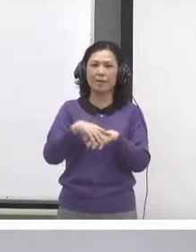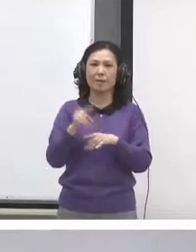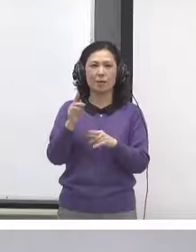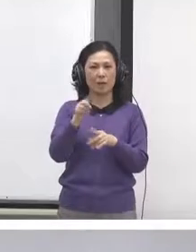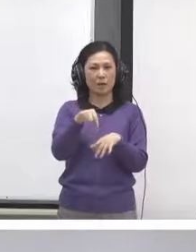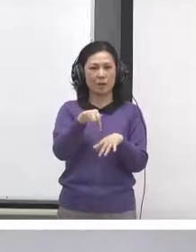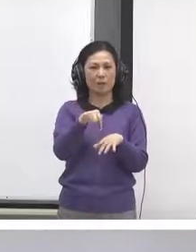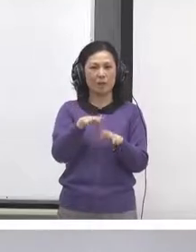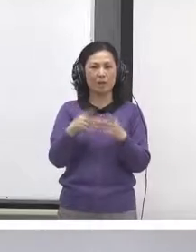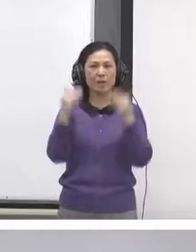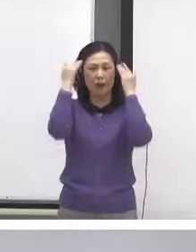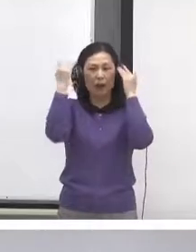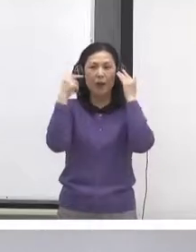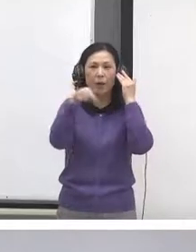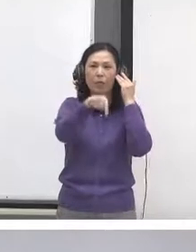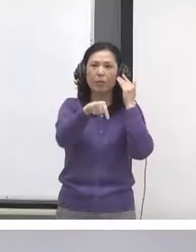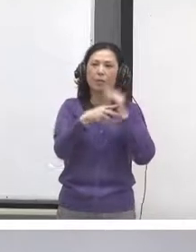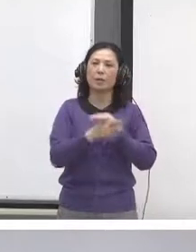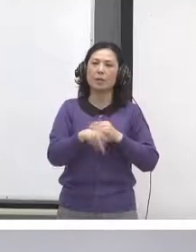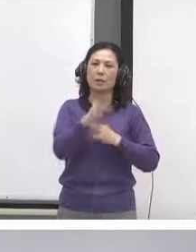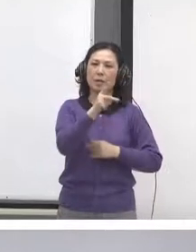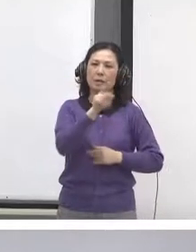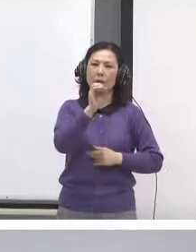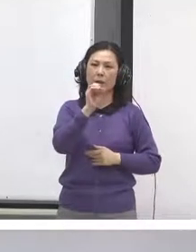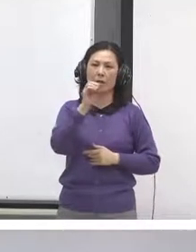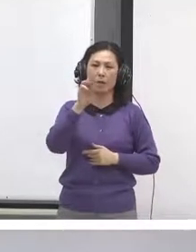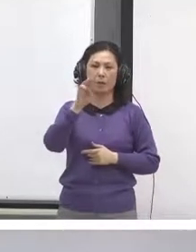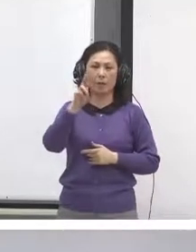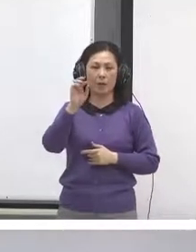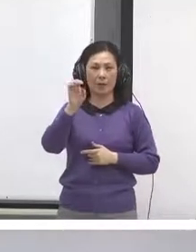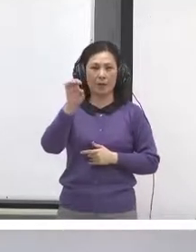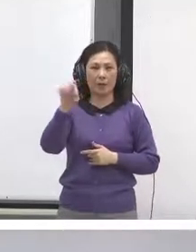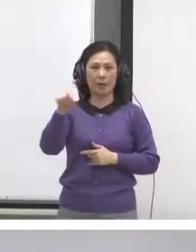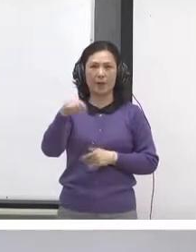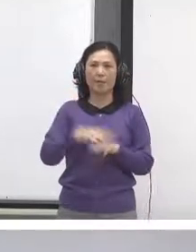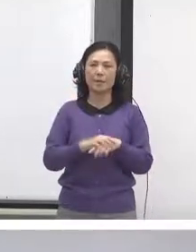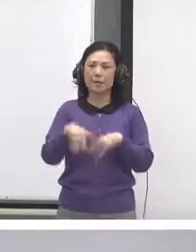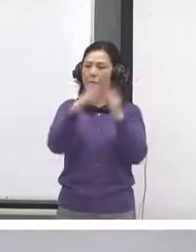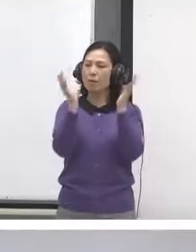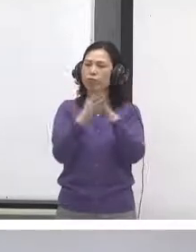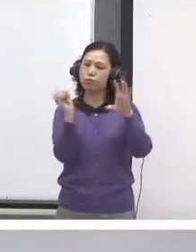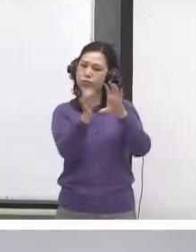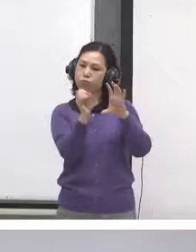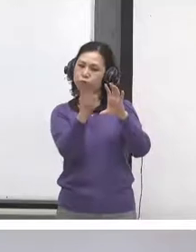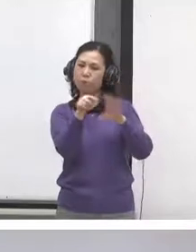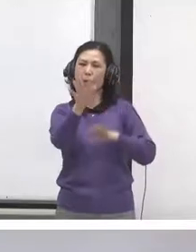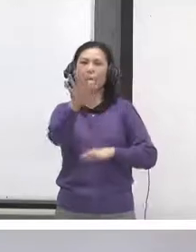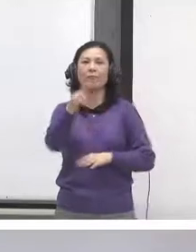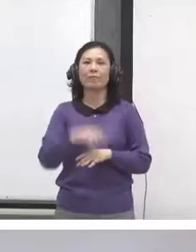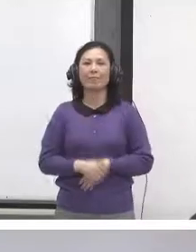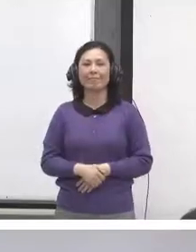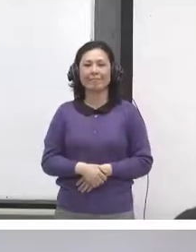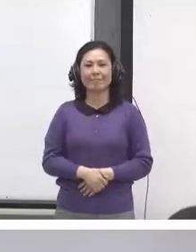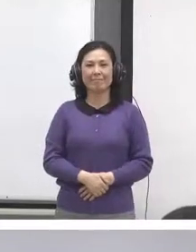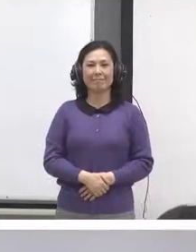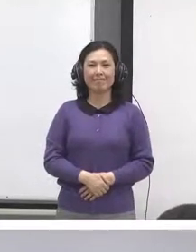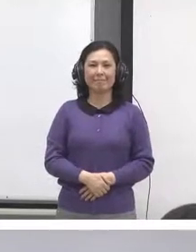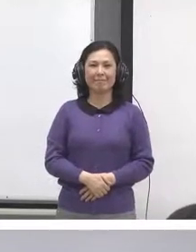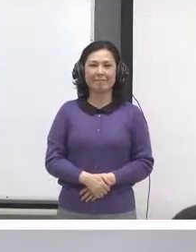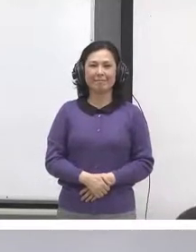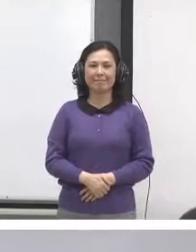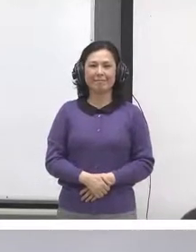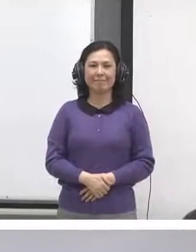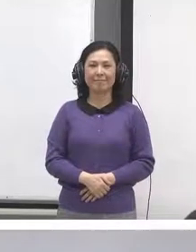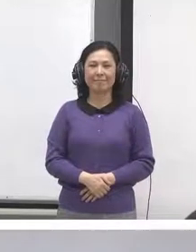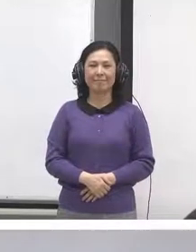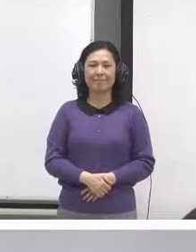Korea, Intel, or Code for Japan, oversea facing the ocean. Yeah, okay, thank you. And